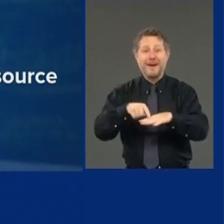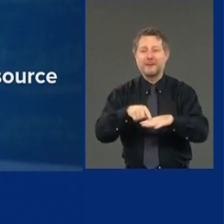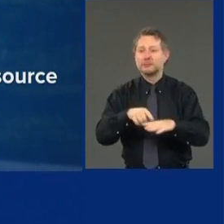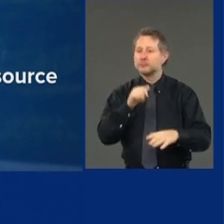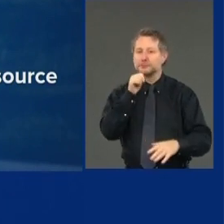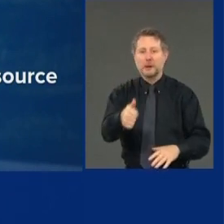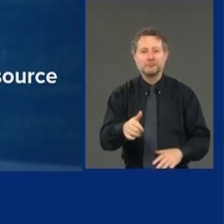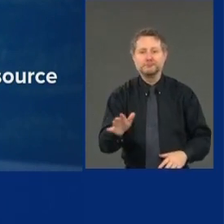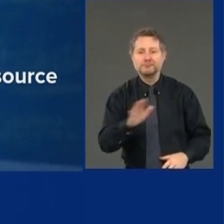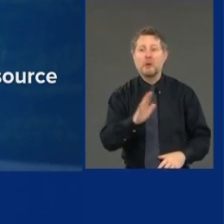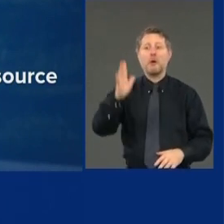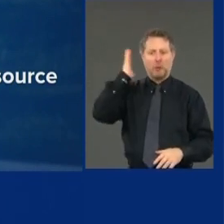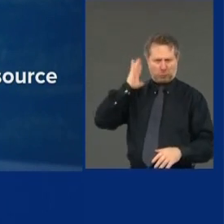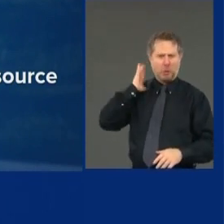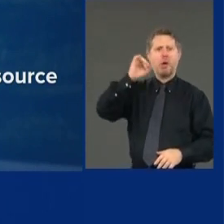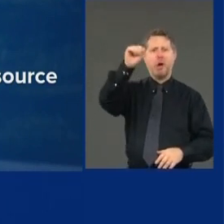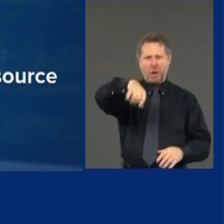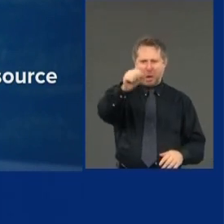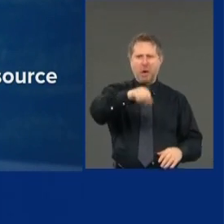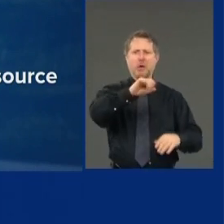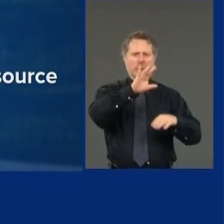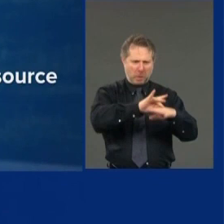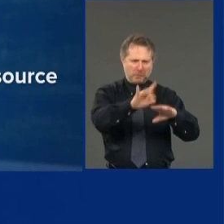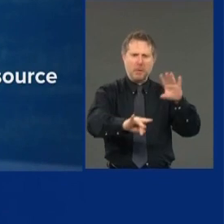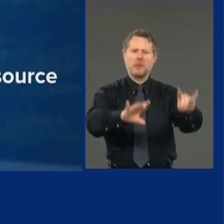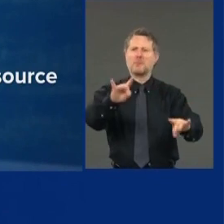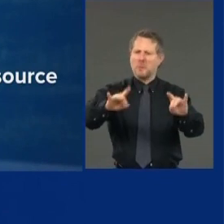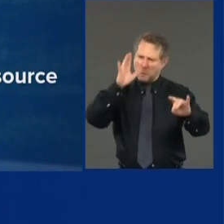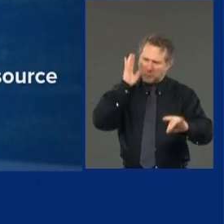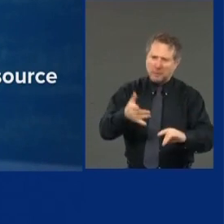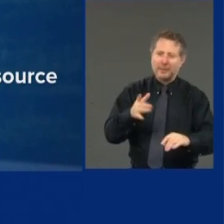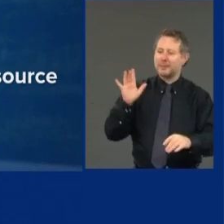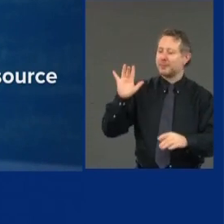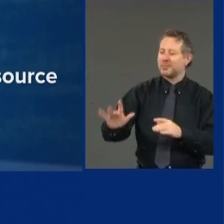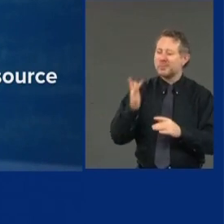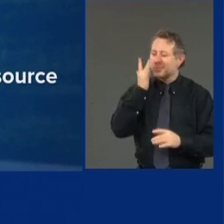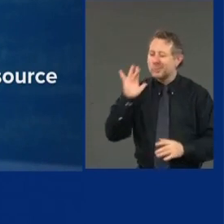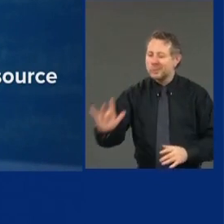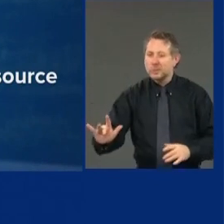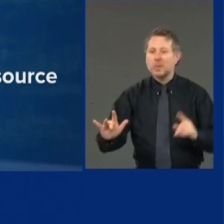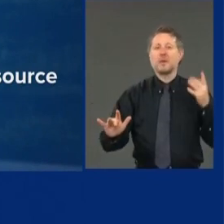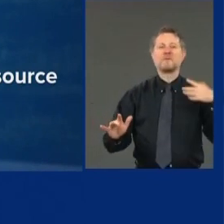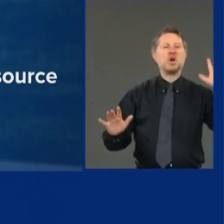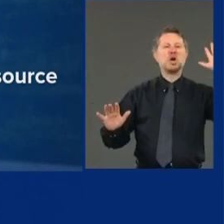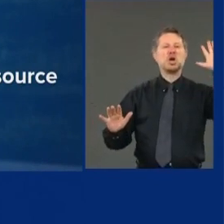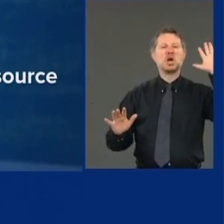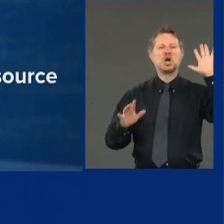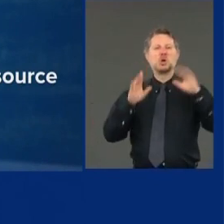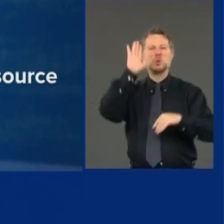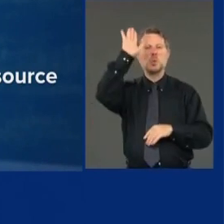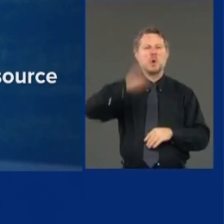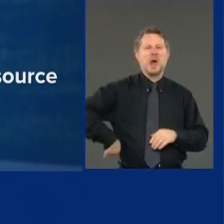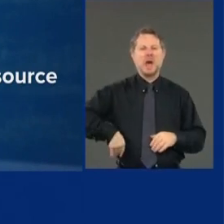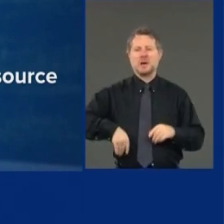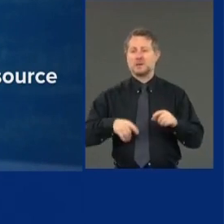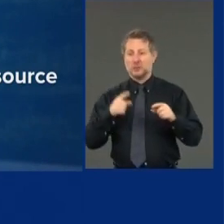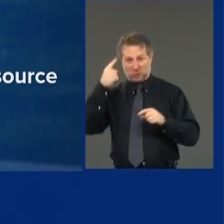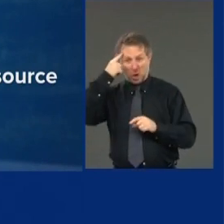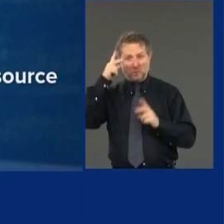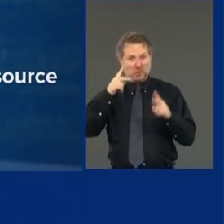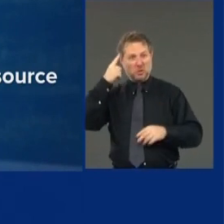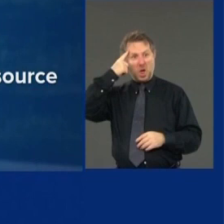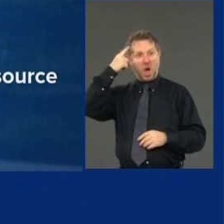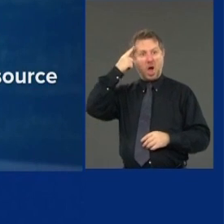started, it was about infected surfaces, and you could get it from infected surfaces, and that was a major problem. We have a